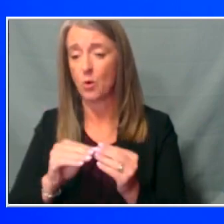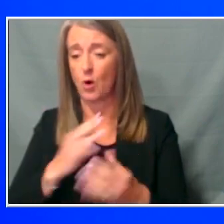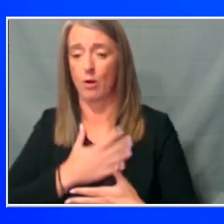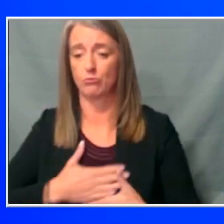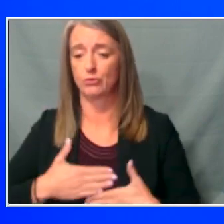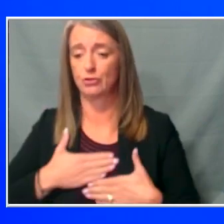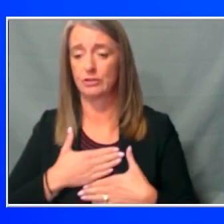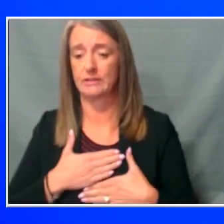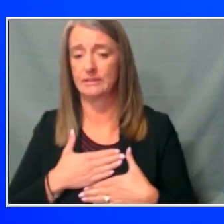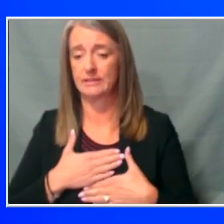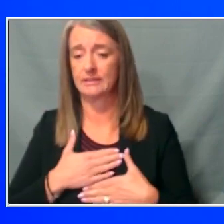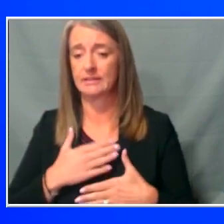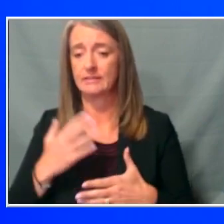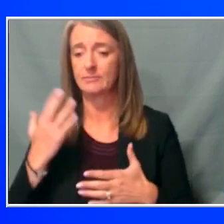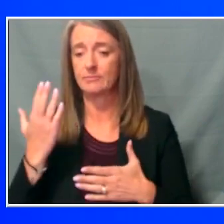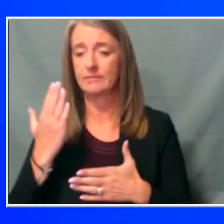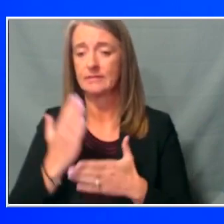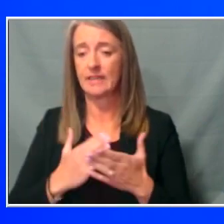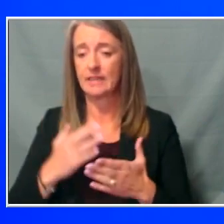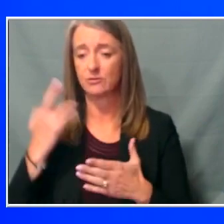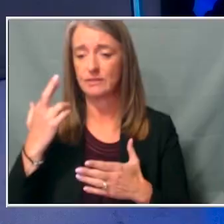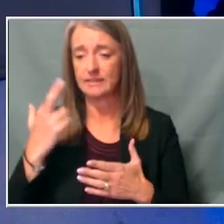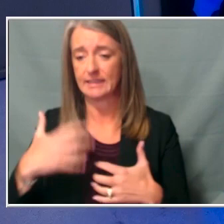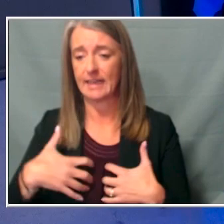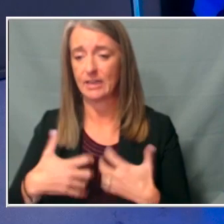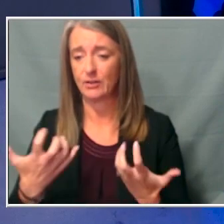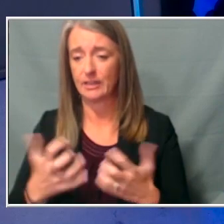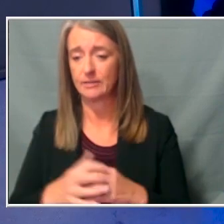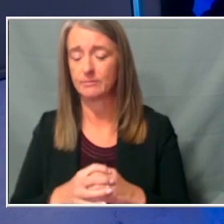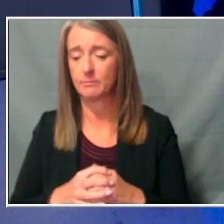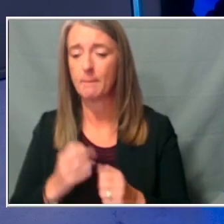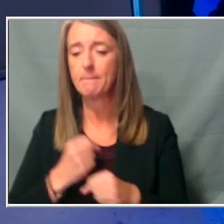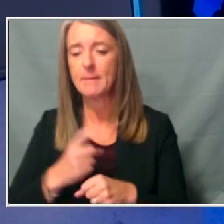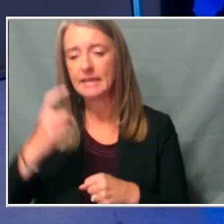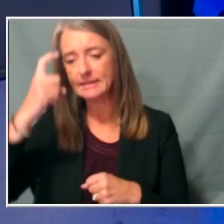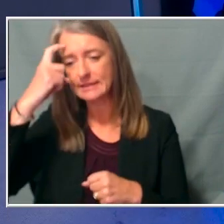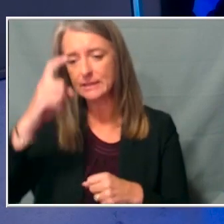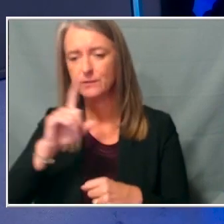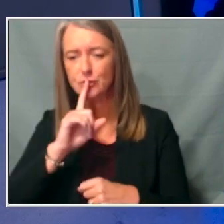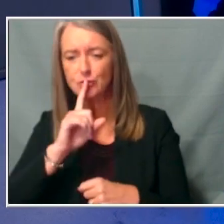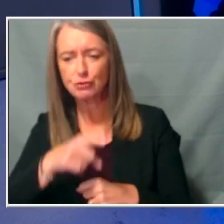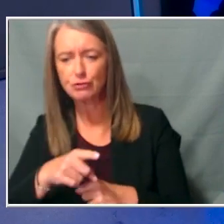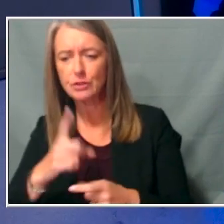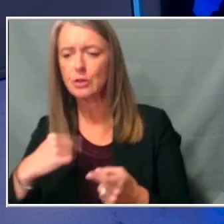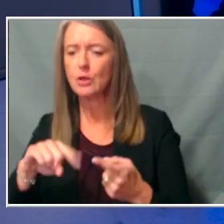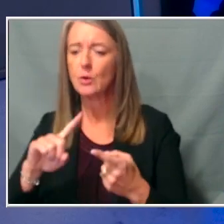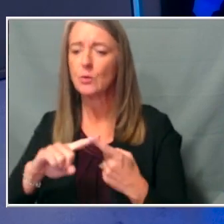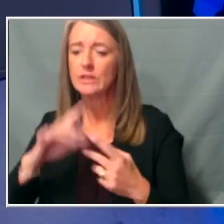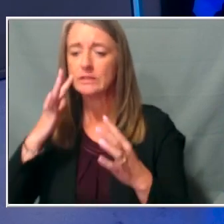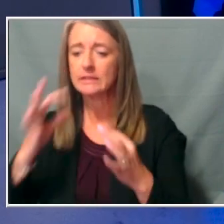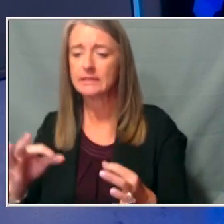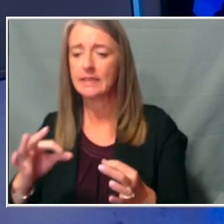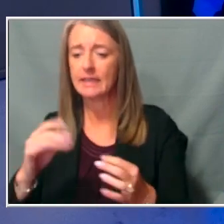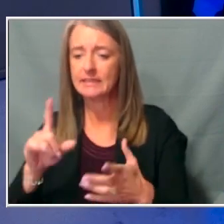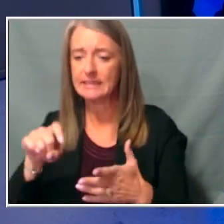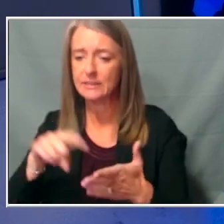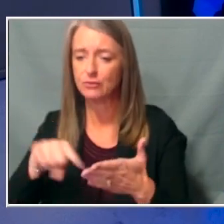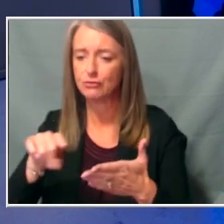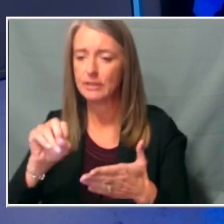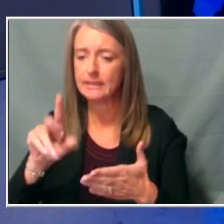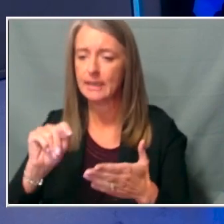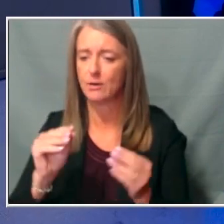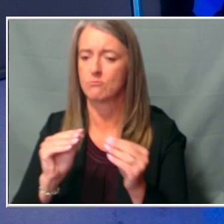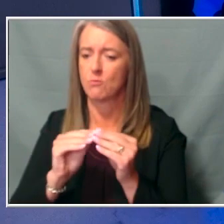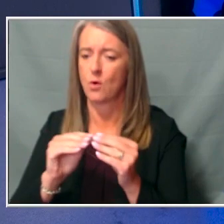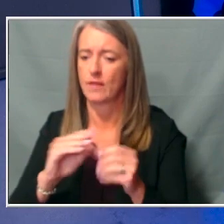that was kind of the reasons why I was angry. Makes sense, for sure. When did you decide you needed to go get checked out, more than just getting that